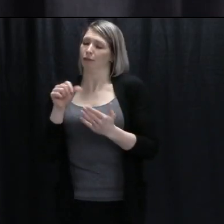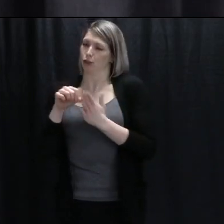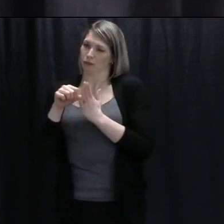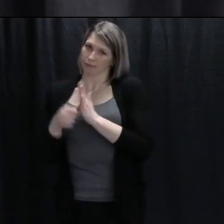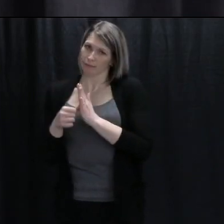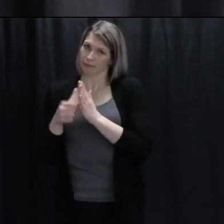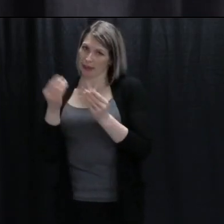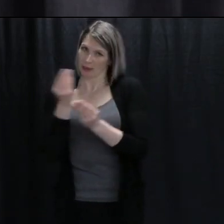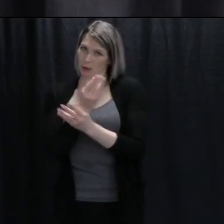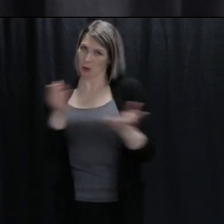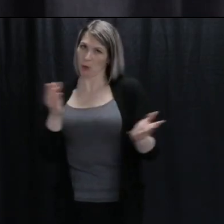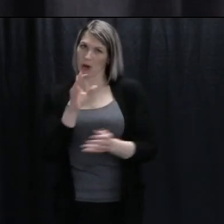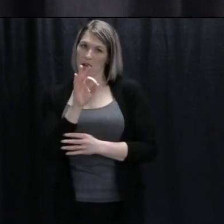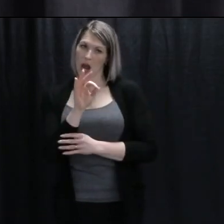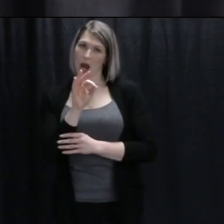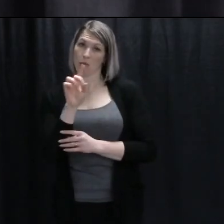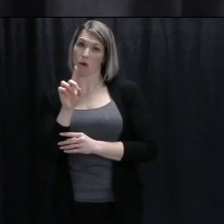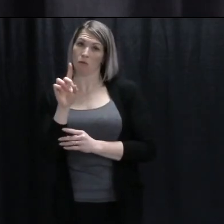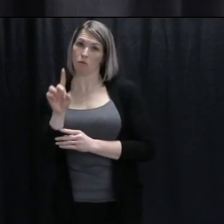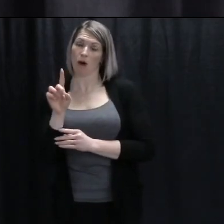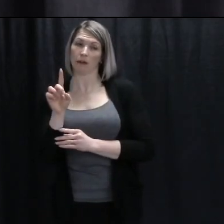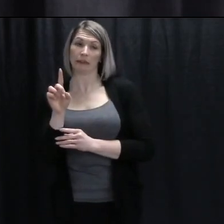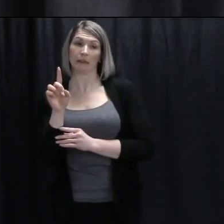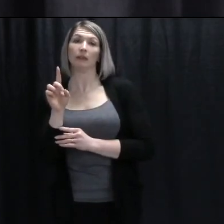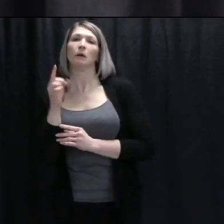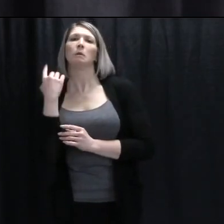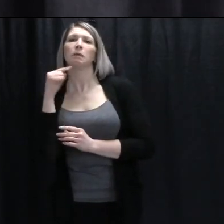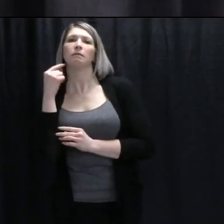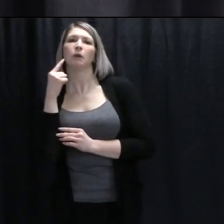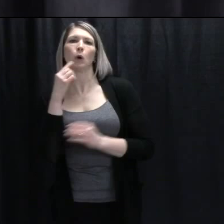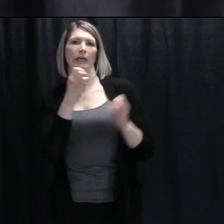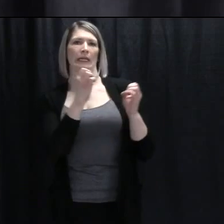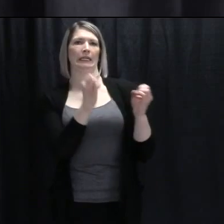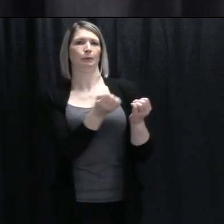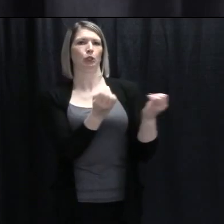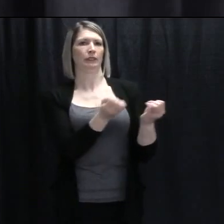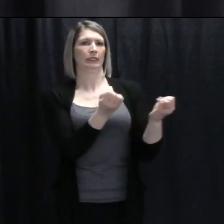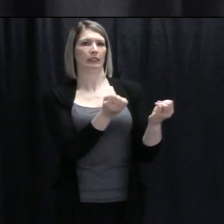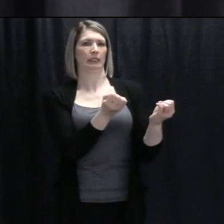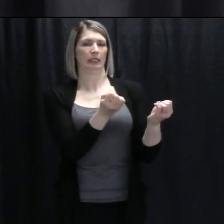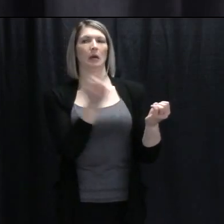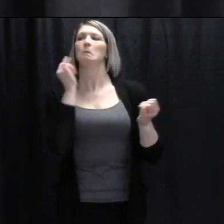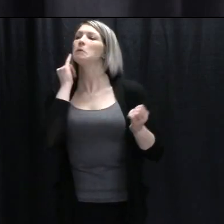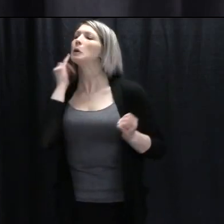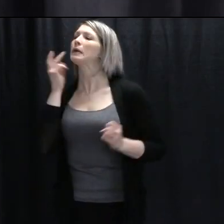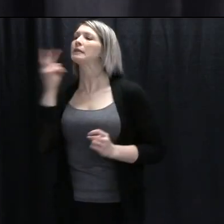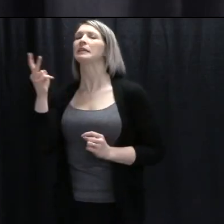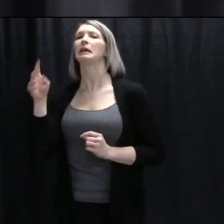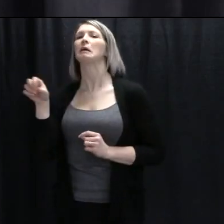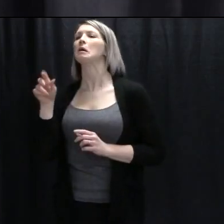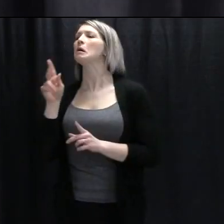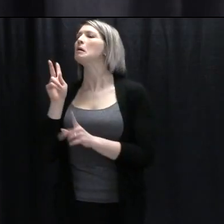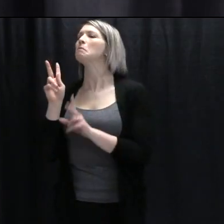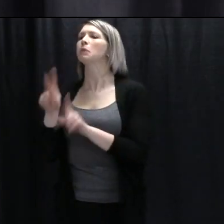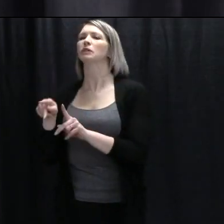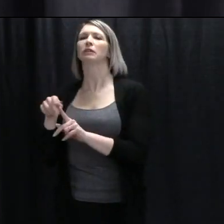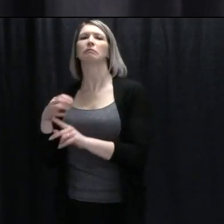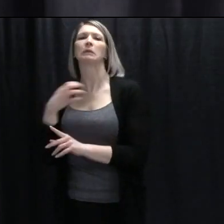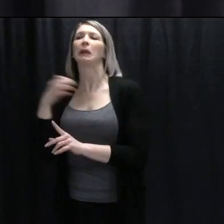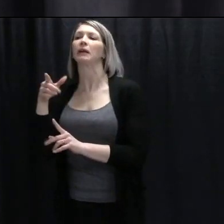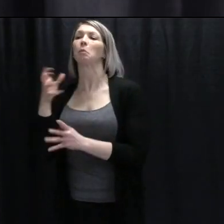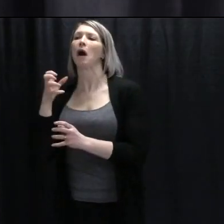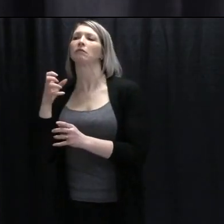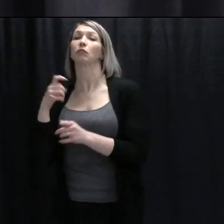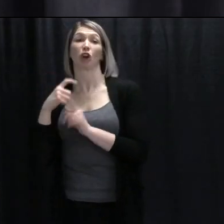should not be used for reporting issues around COVID-19 compliance. That is there for a different